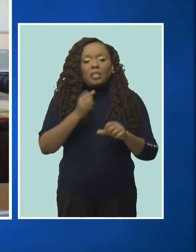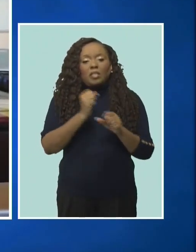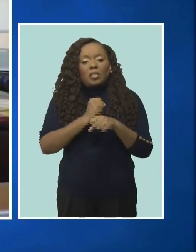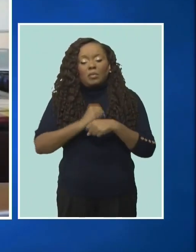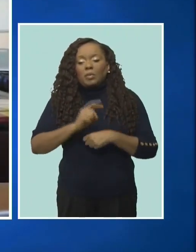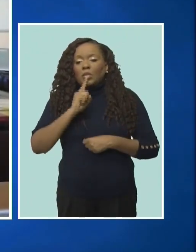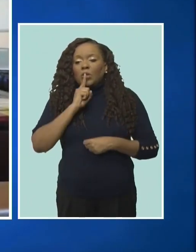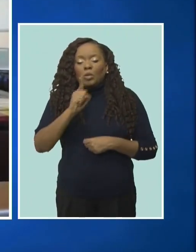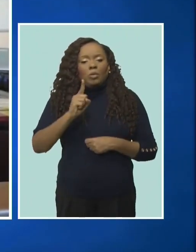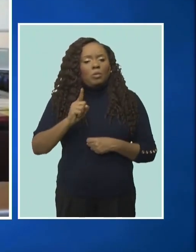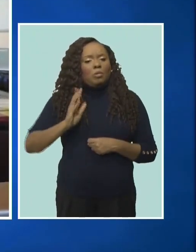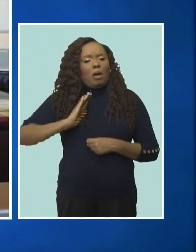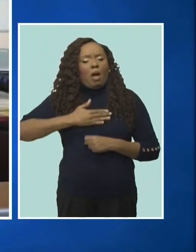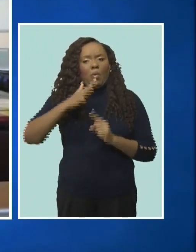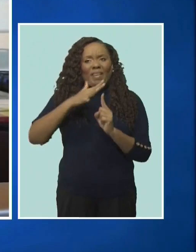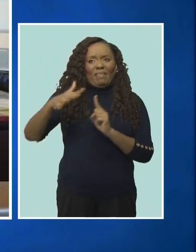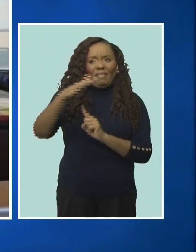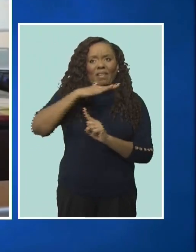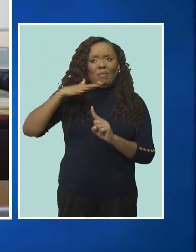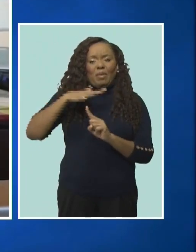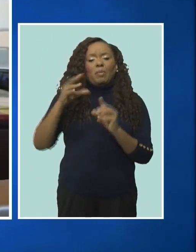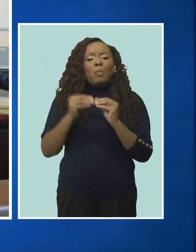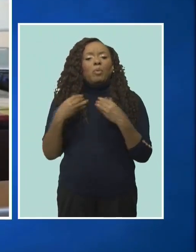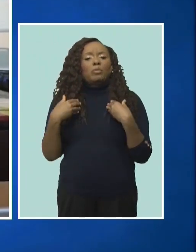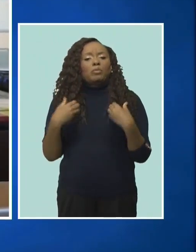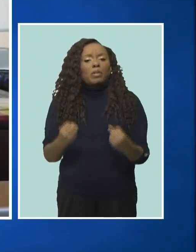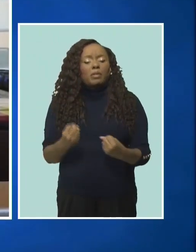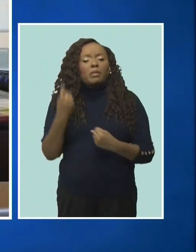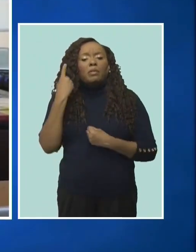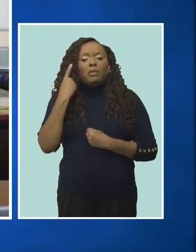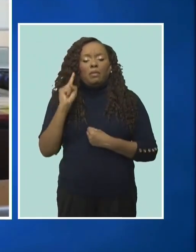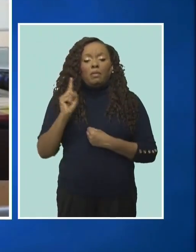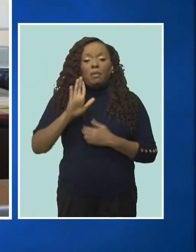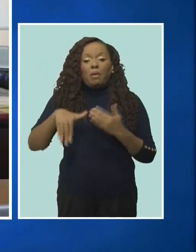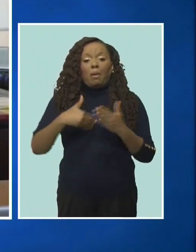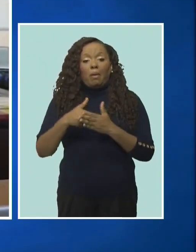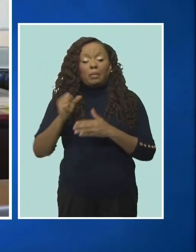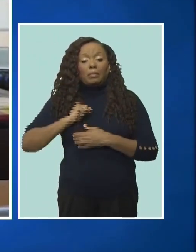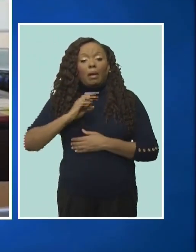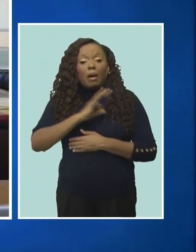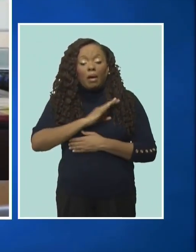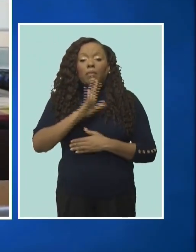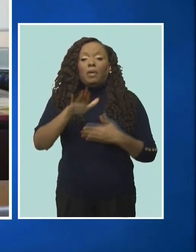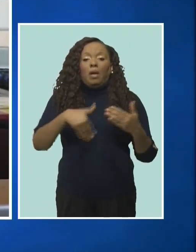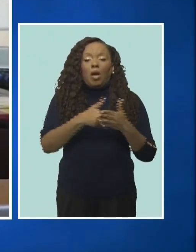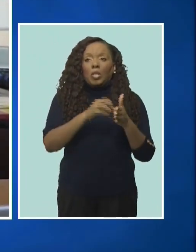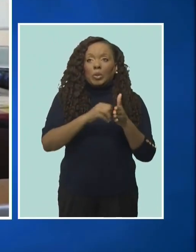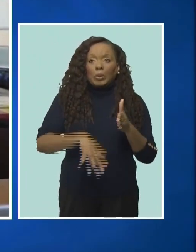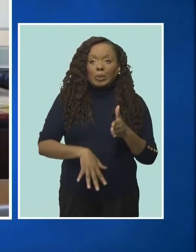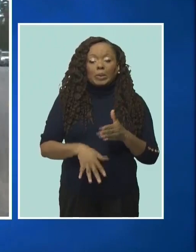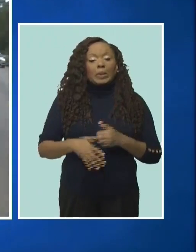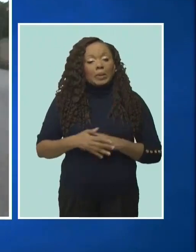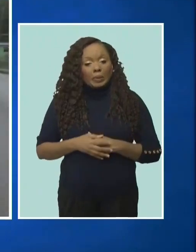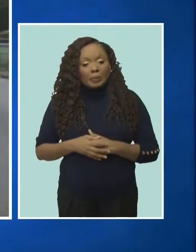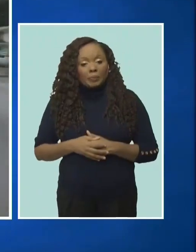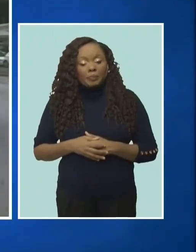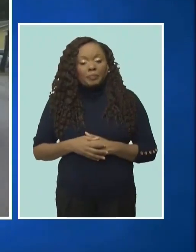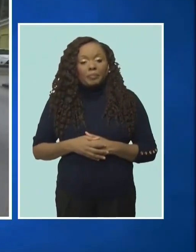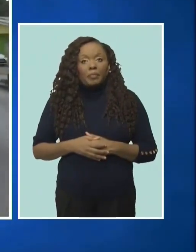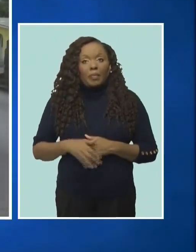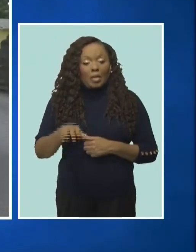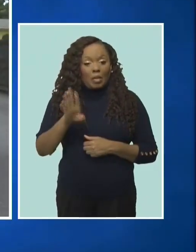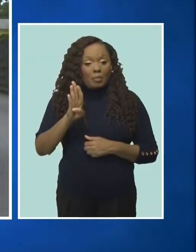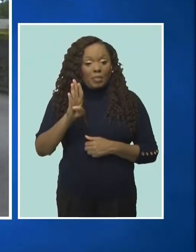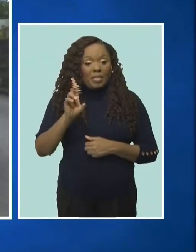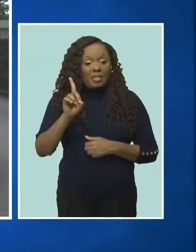our environment for the health, safety, and well-being of all staff and students. Defense